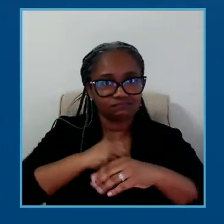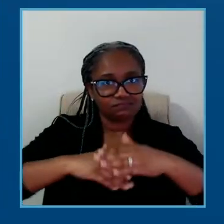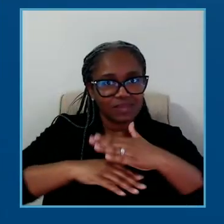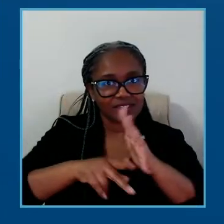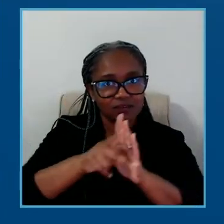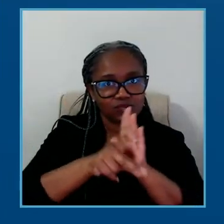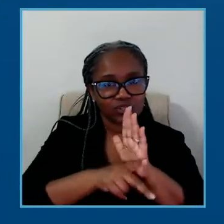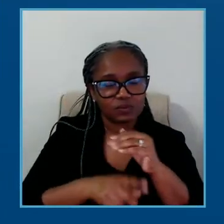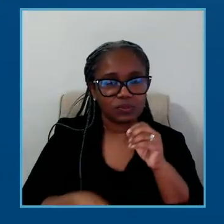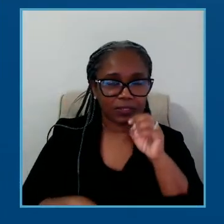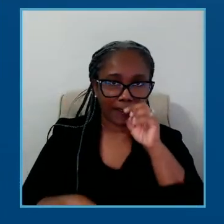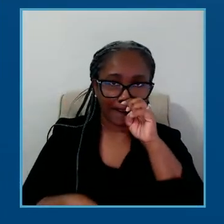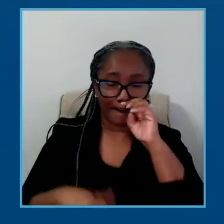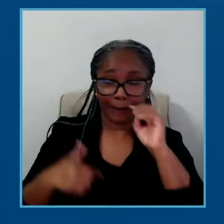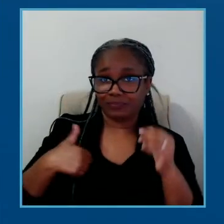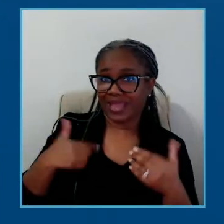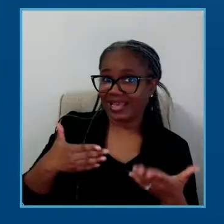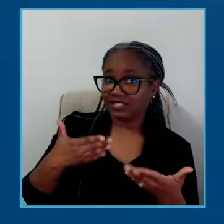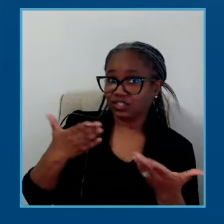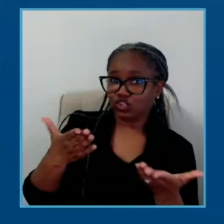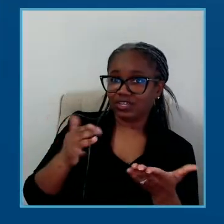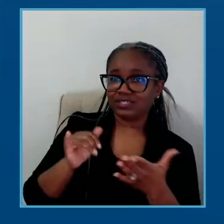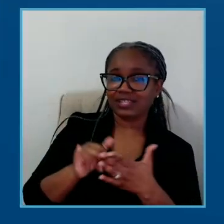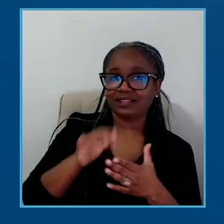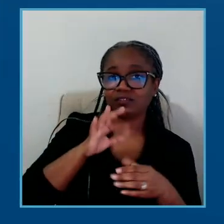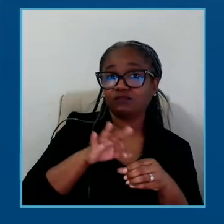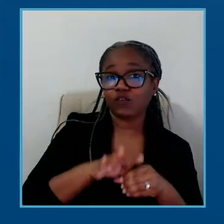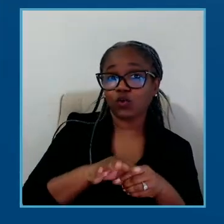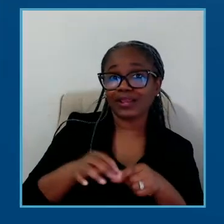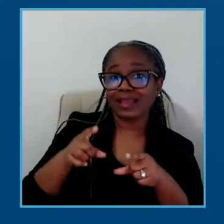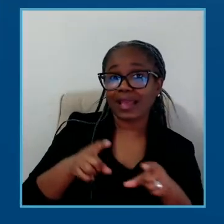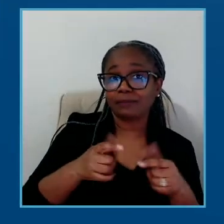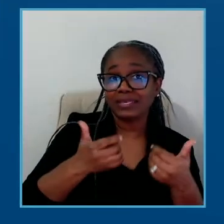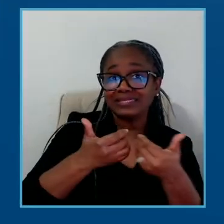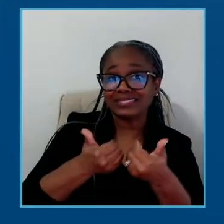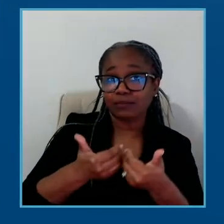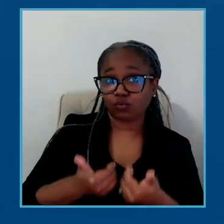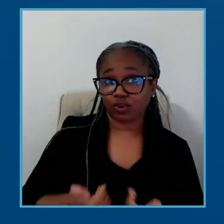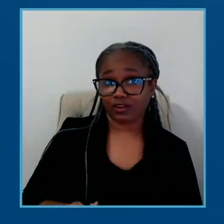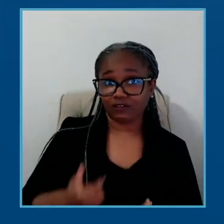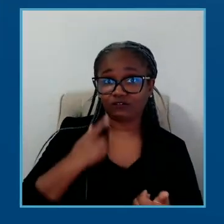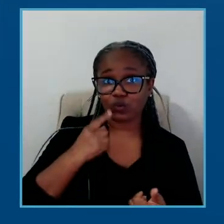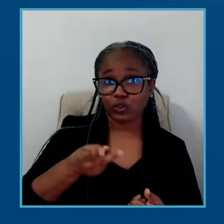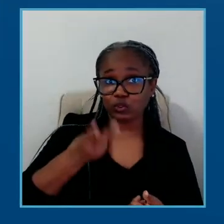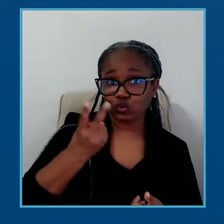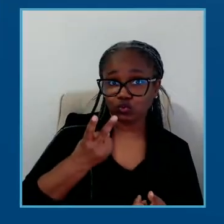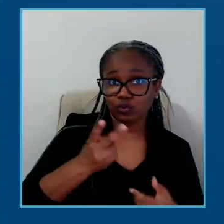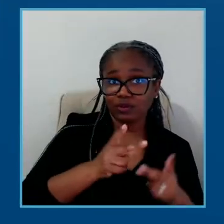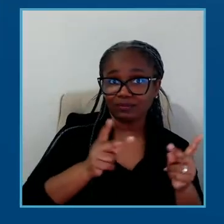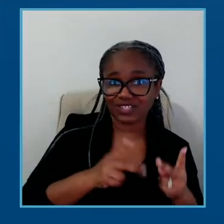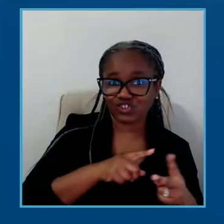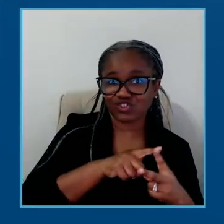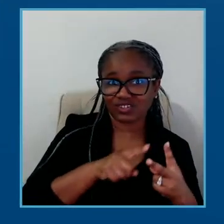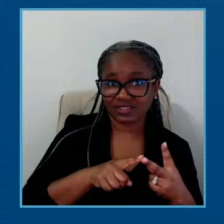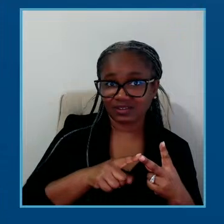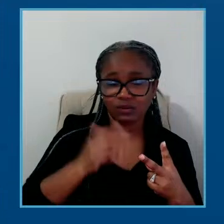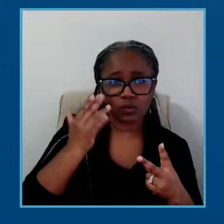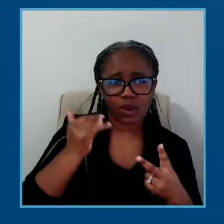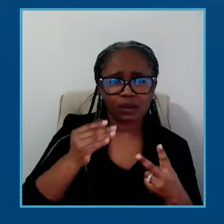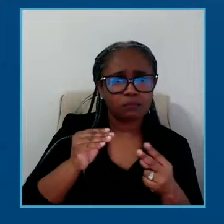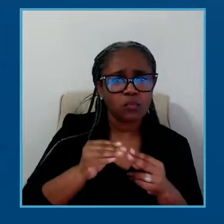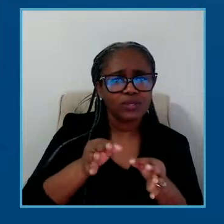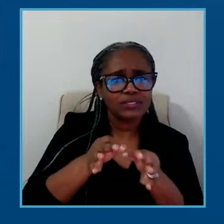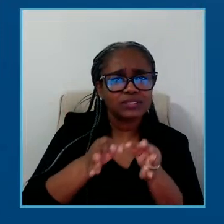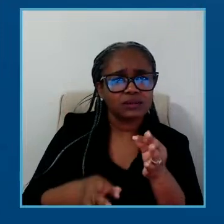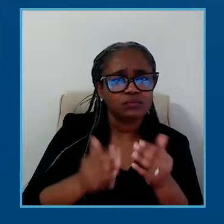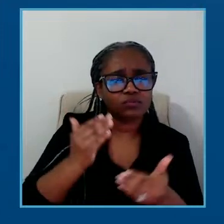opinion that the voting be conducted separately for the two positions, mainly for simplicity. But if the chair